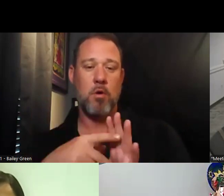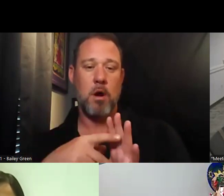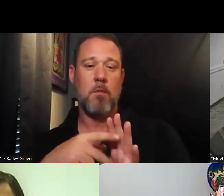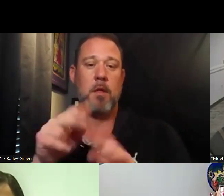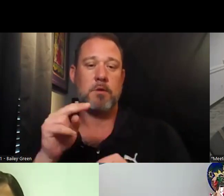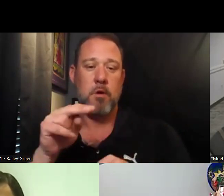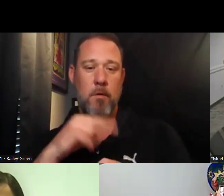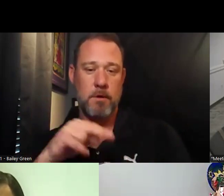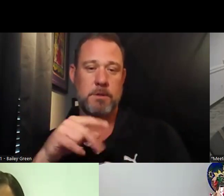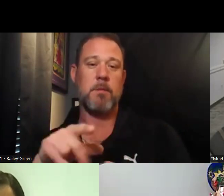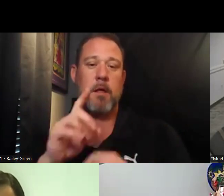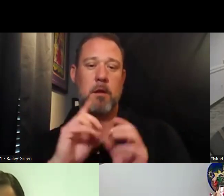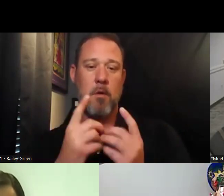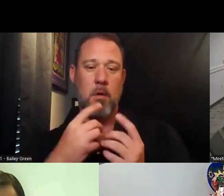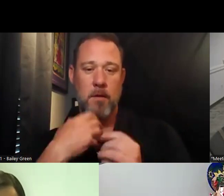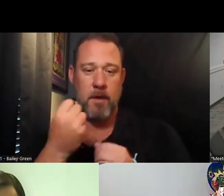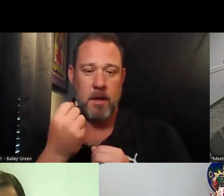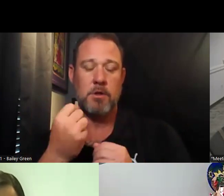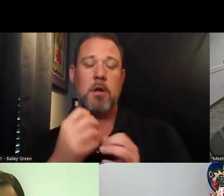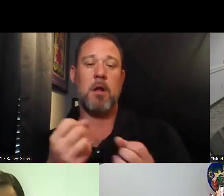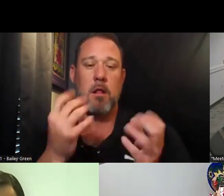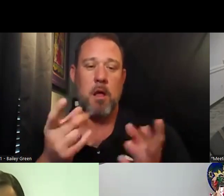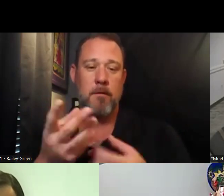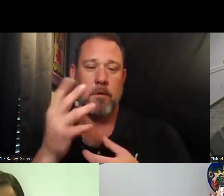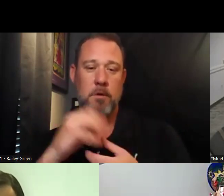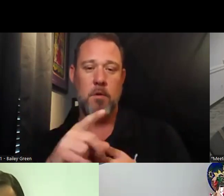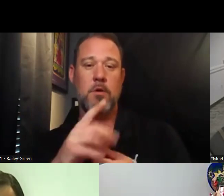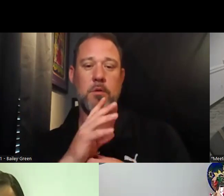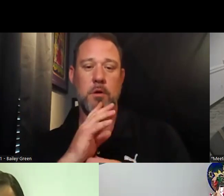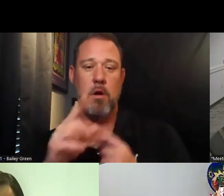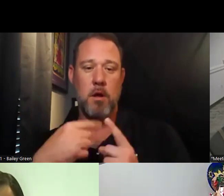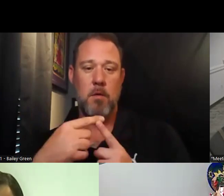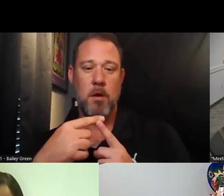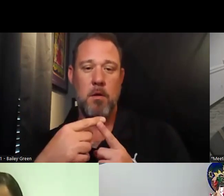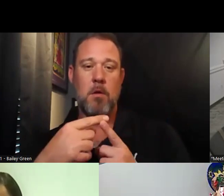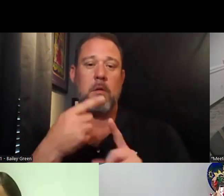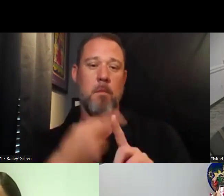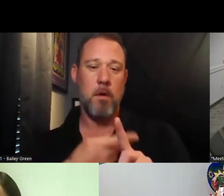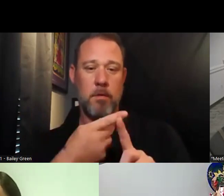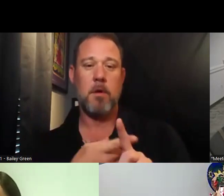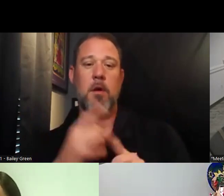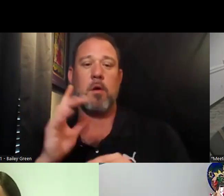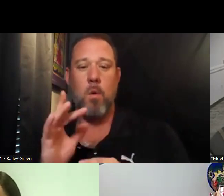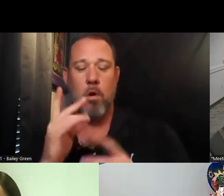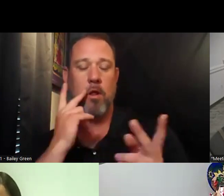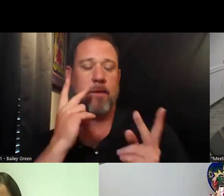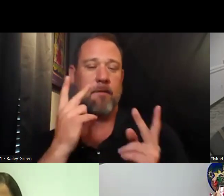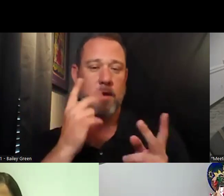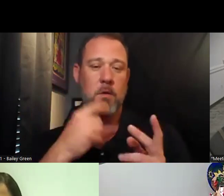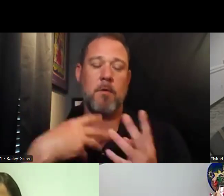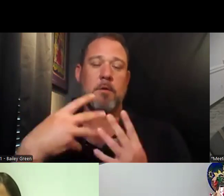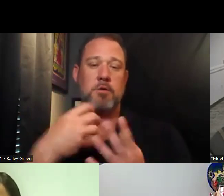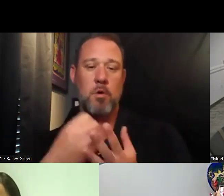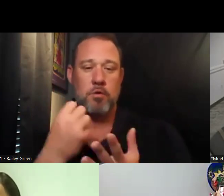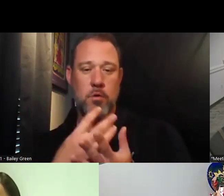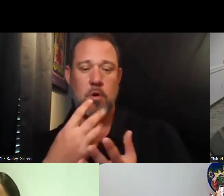overseen by the Department of Aging. And a lot of those components you were talking about, the monthly and quarterly visits. So we have social workers